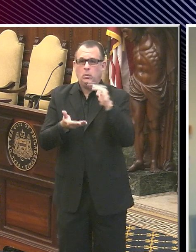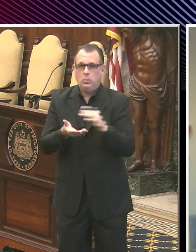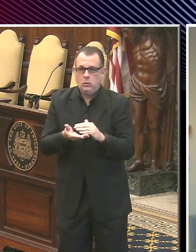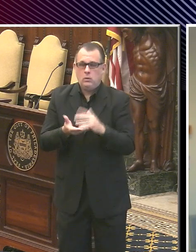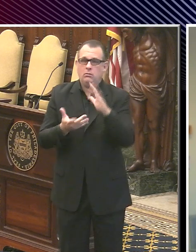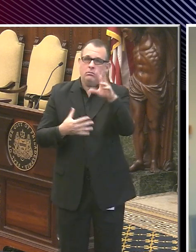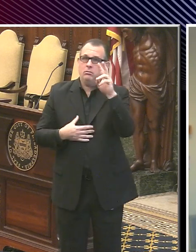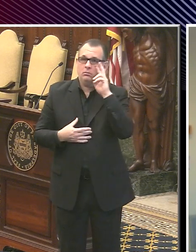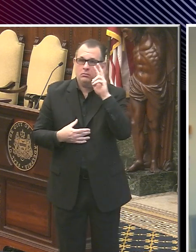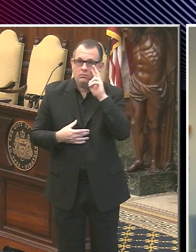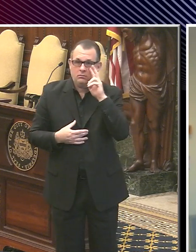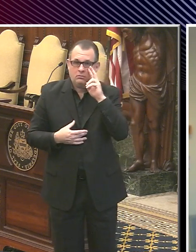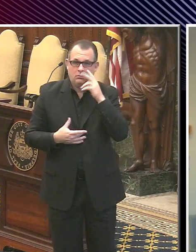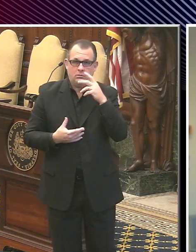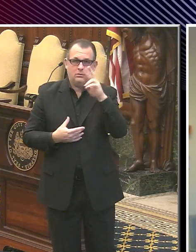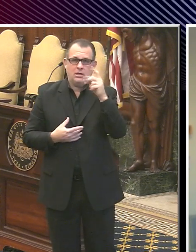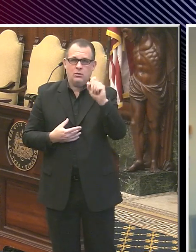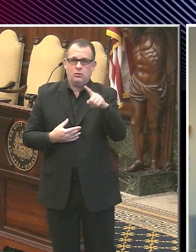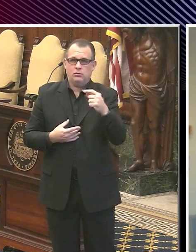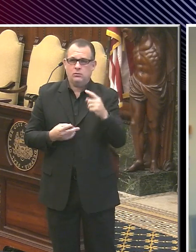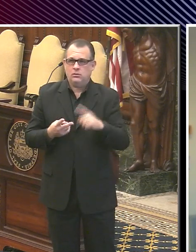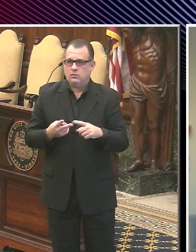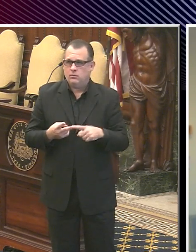And I'm sorry, the second question?